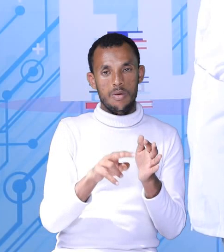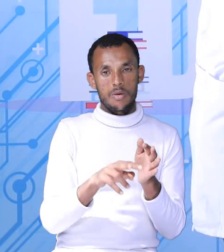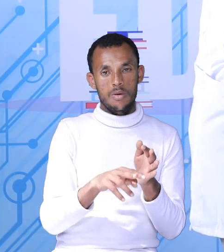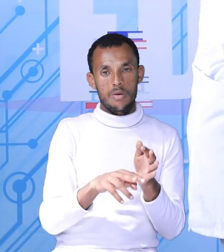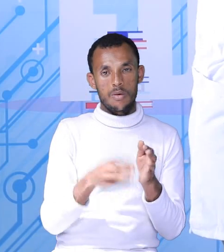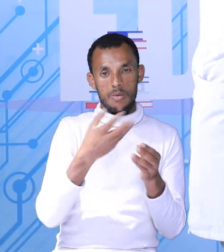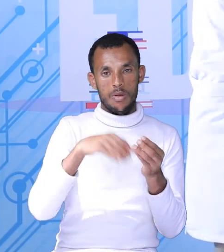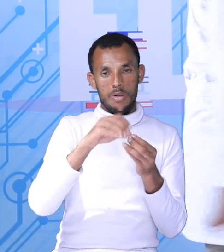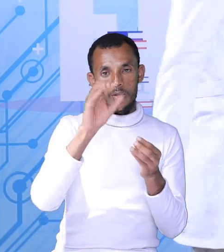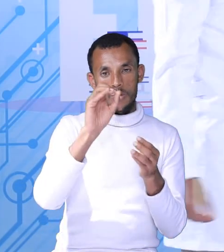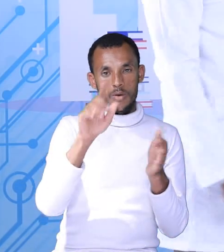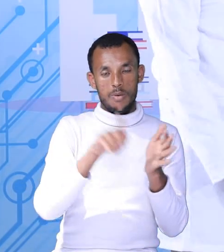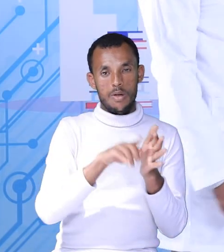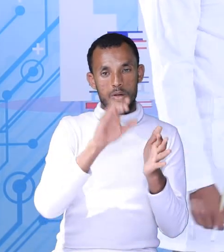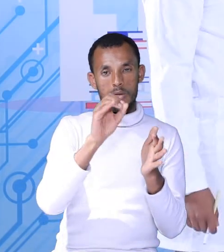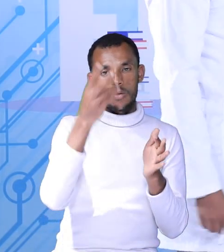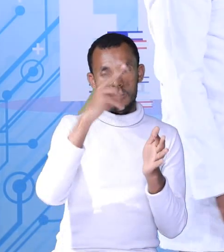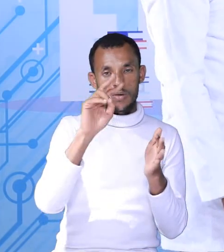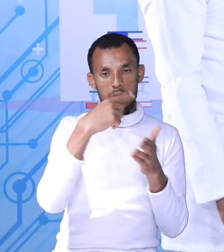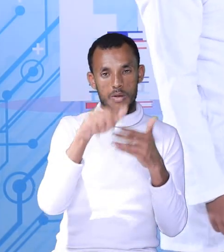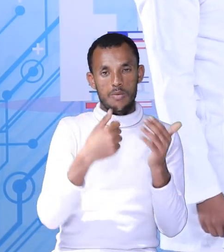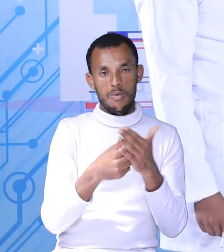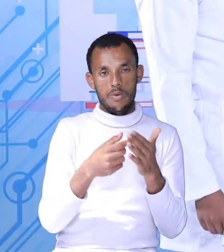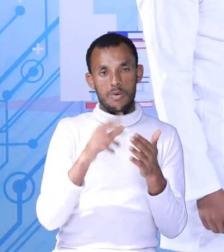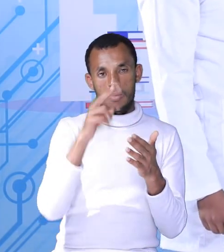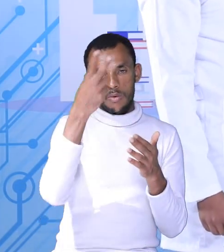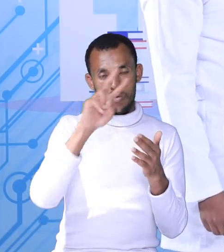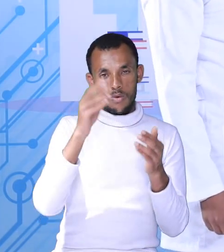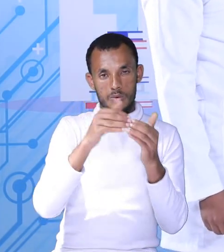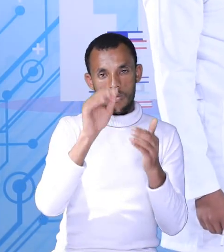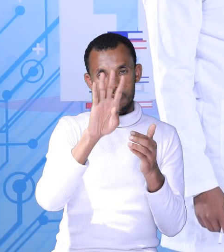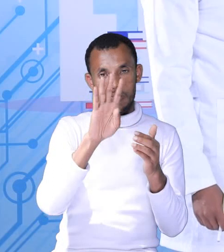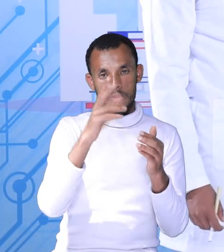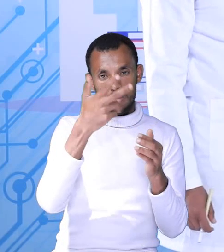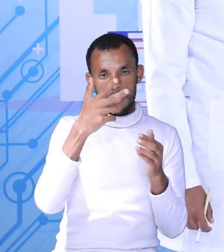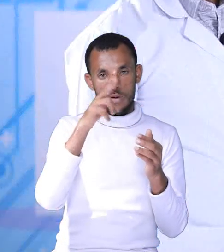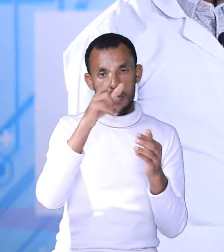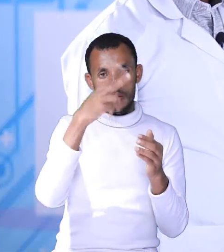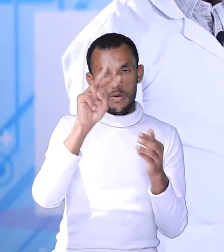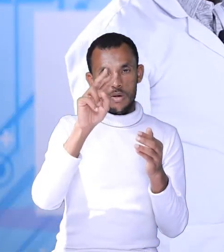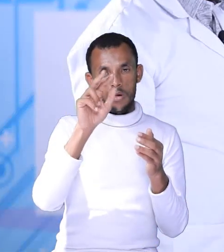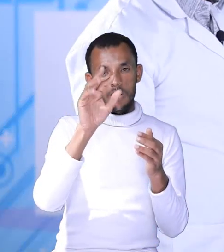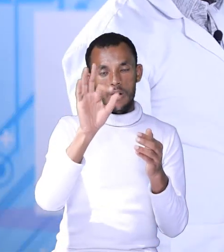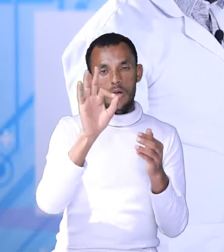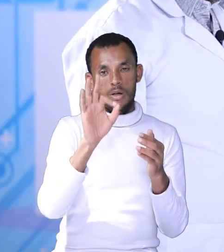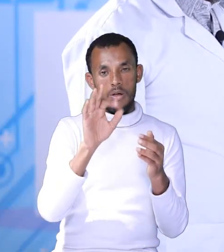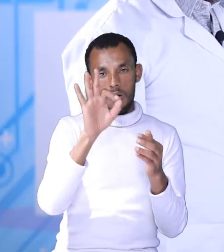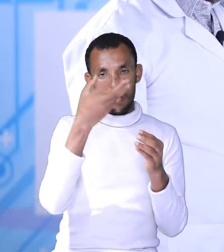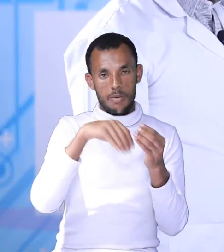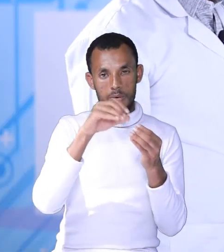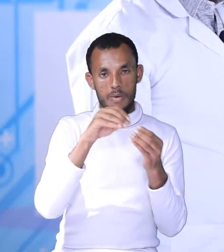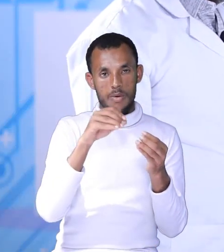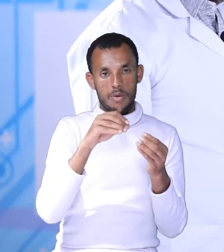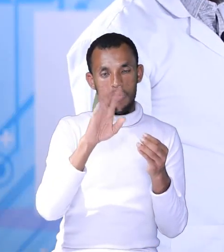0 squared, plus 0 minus 0 squared is 0. Therefore, 2 squared is 4, 3 squared is 9, 9